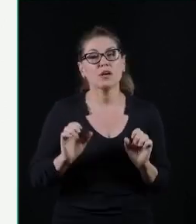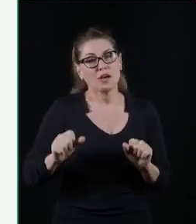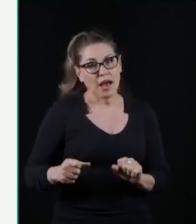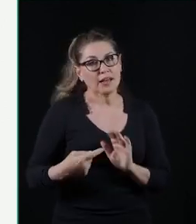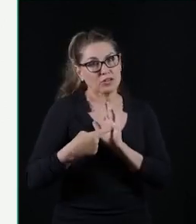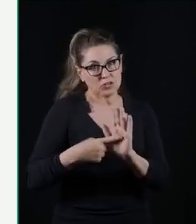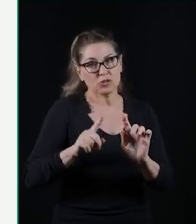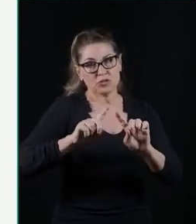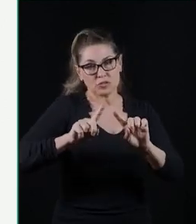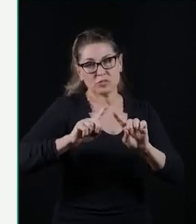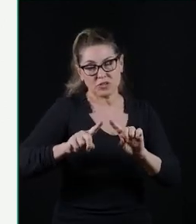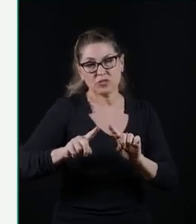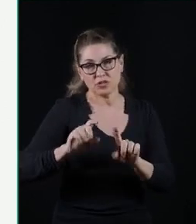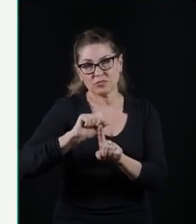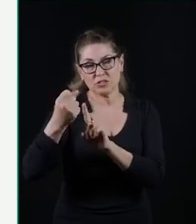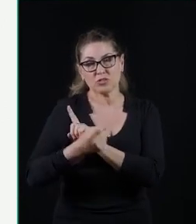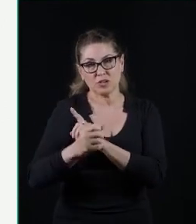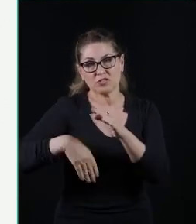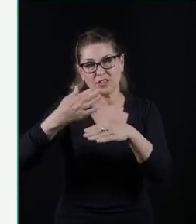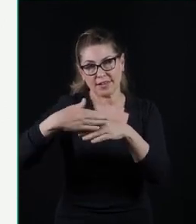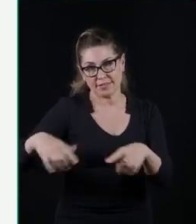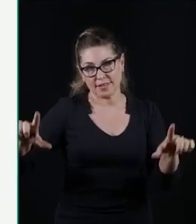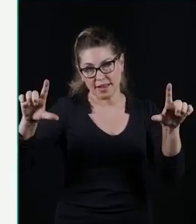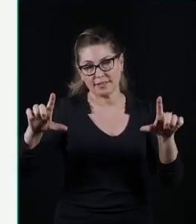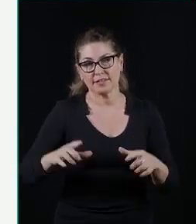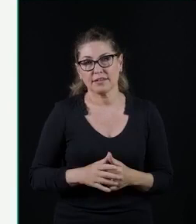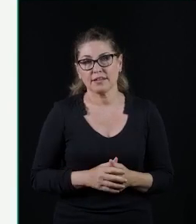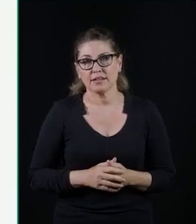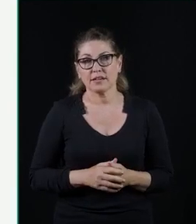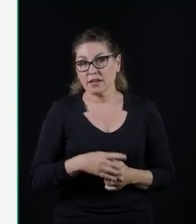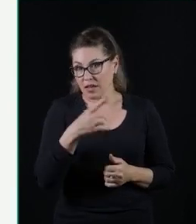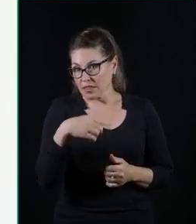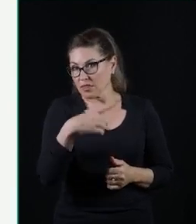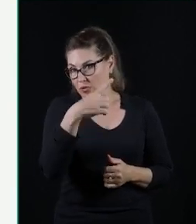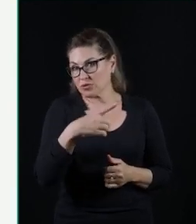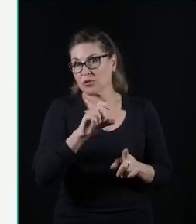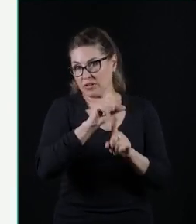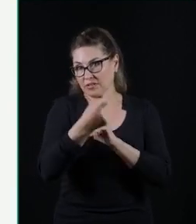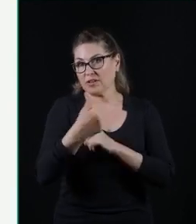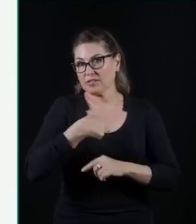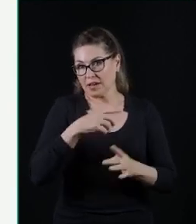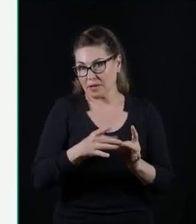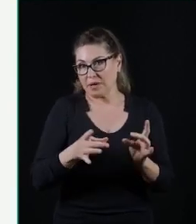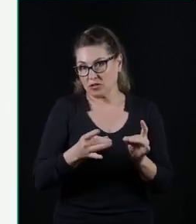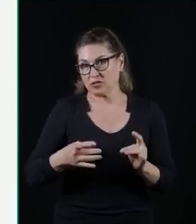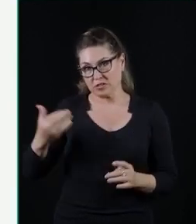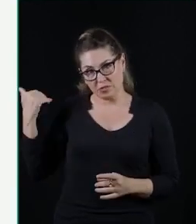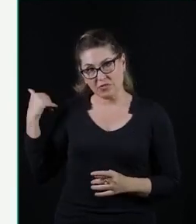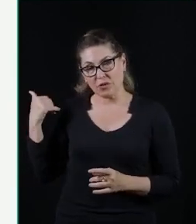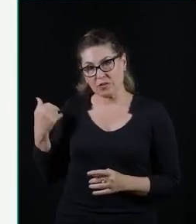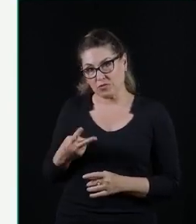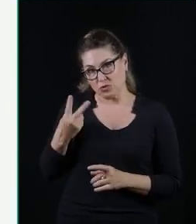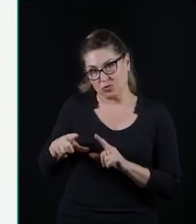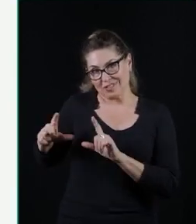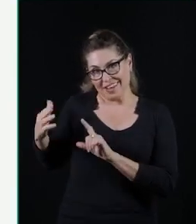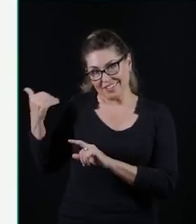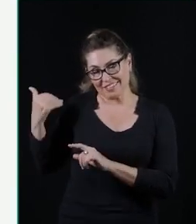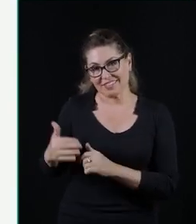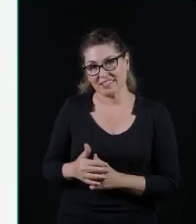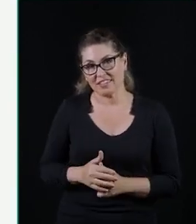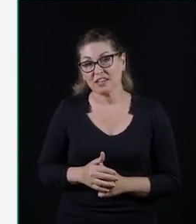couple scenarios on the next slide. So these are the scenarios I mentioned in the previous 2 slides